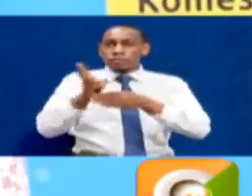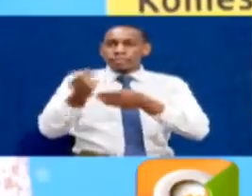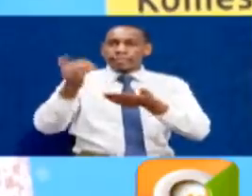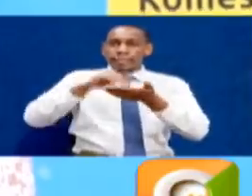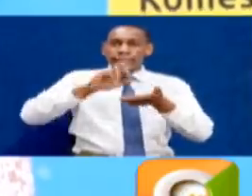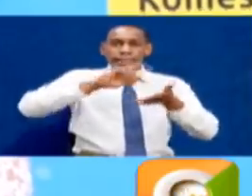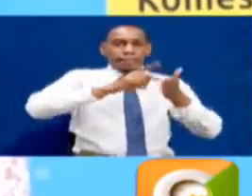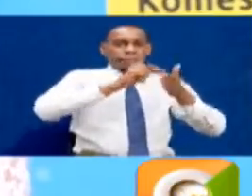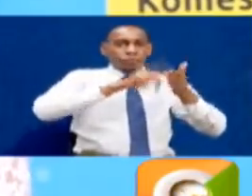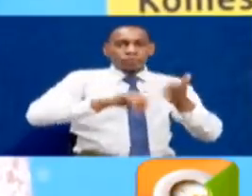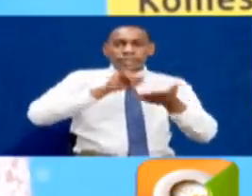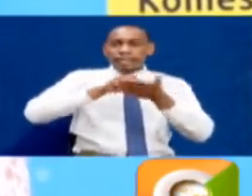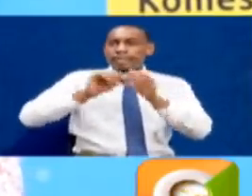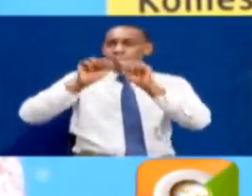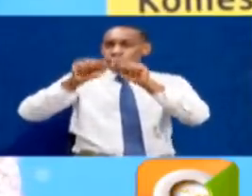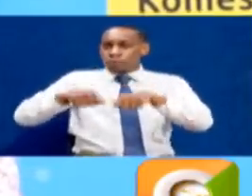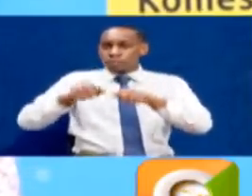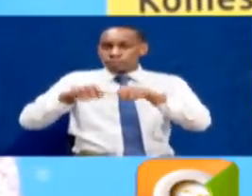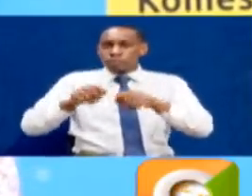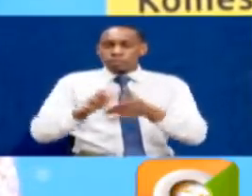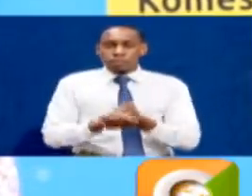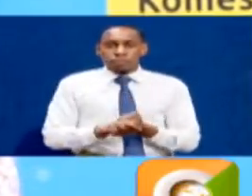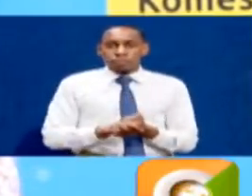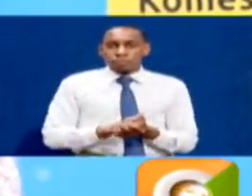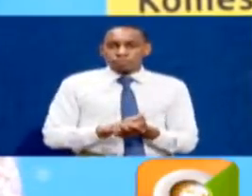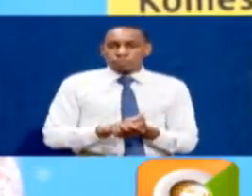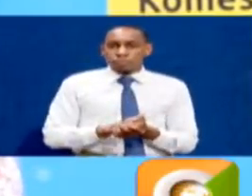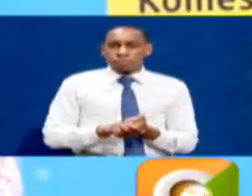means that you can wash